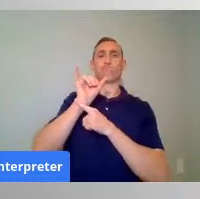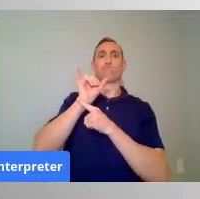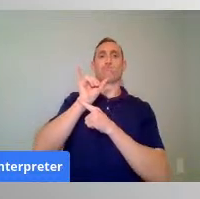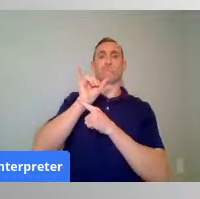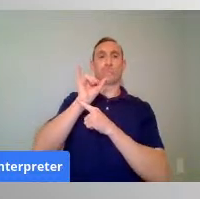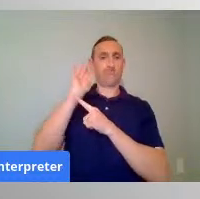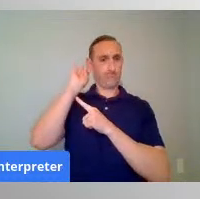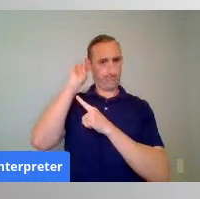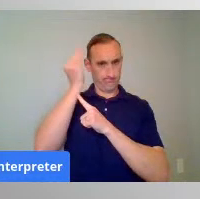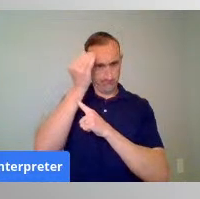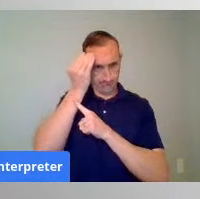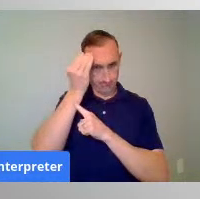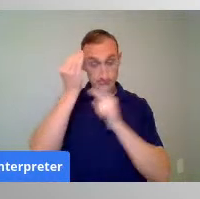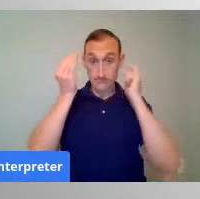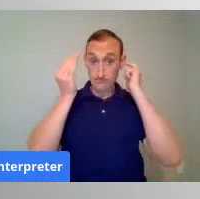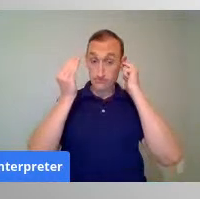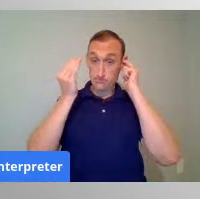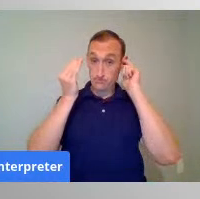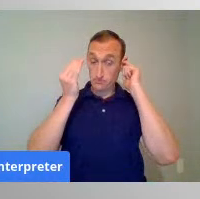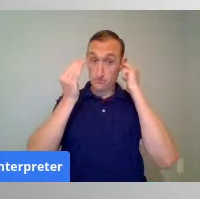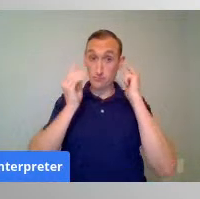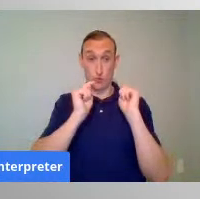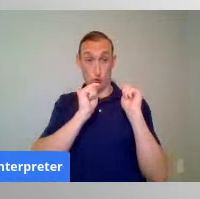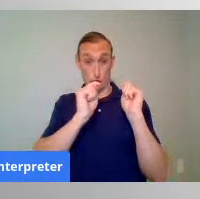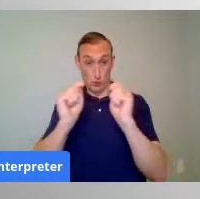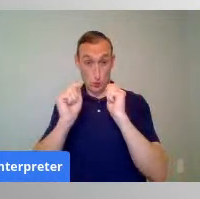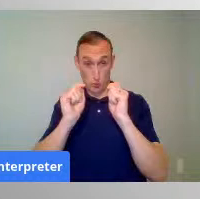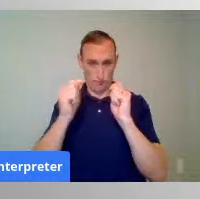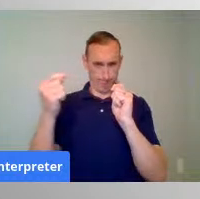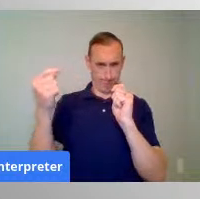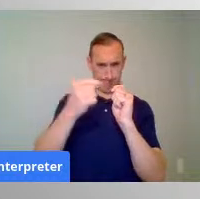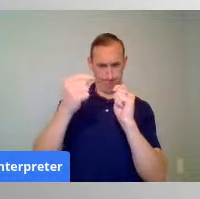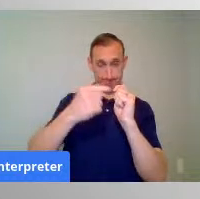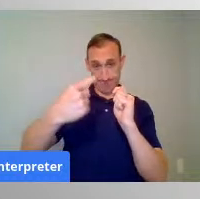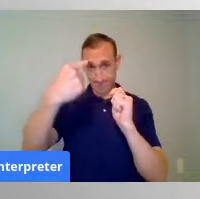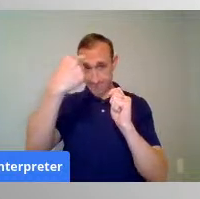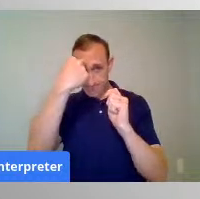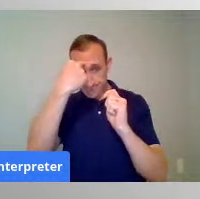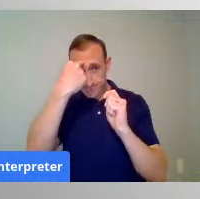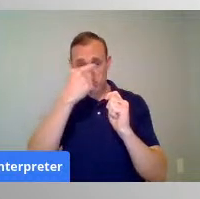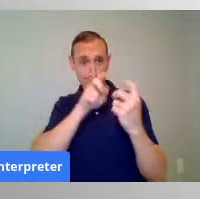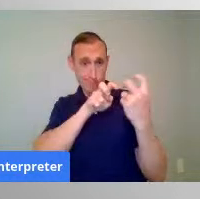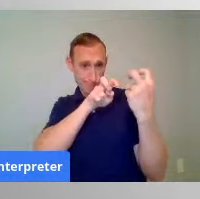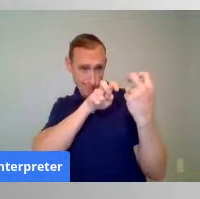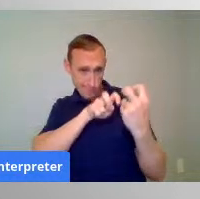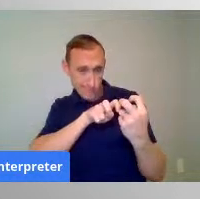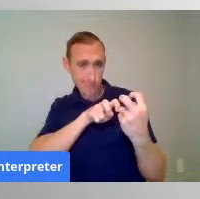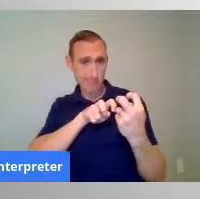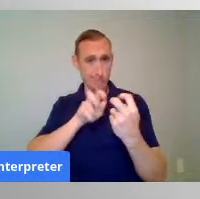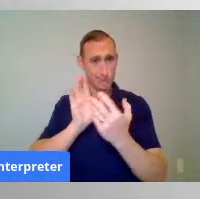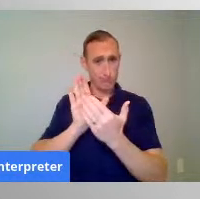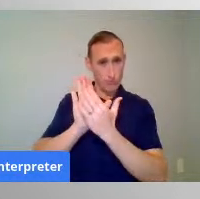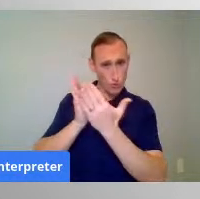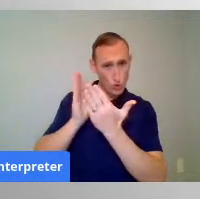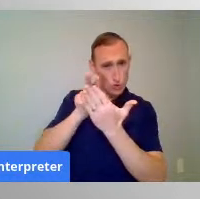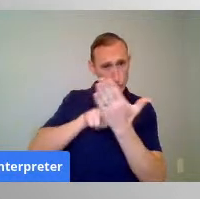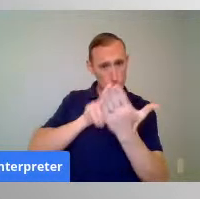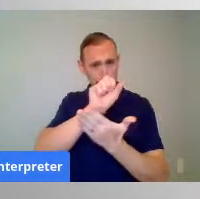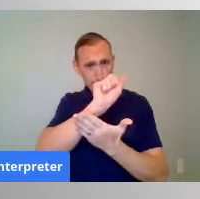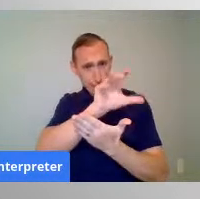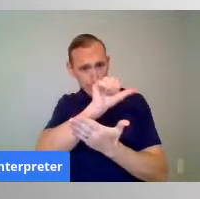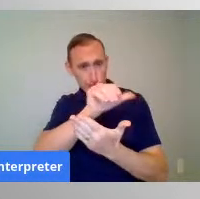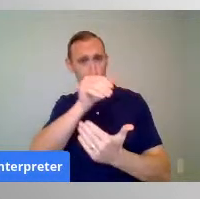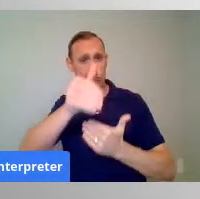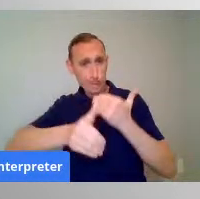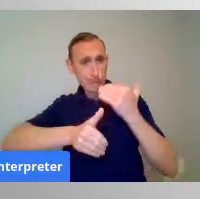we think of tutoring, we are thinking of just the basic sitting in front, reading a book, going through that process. And so